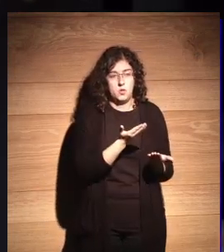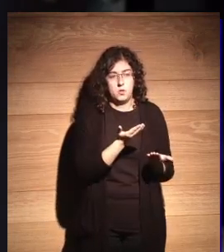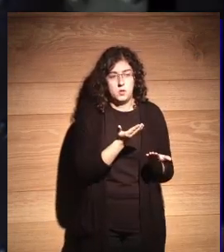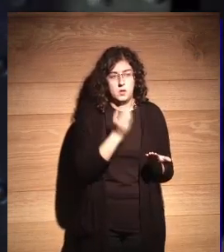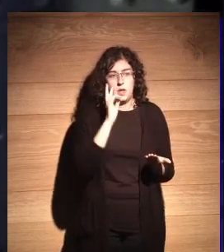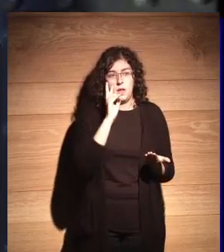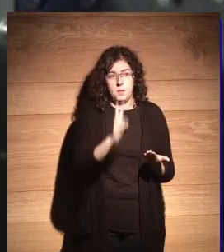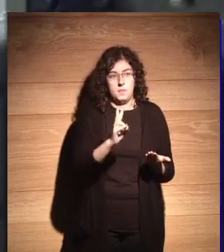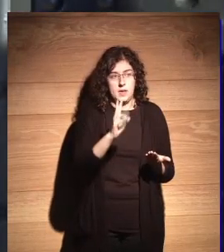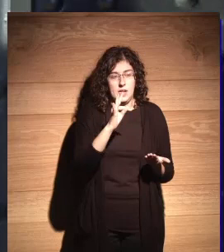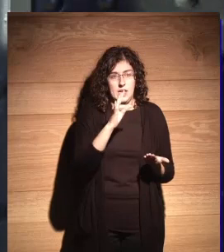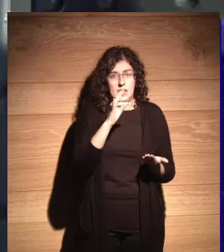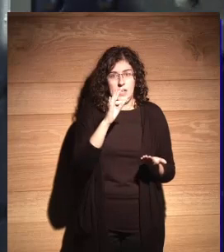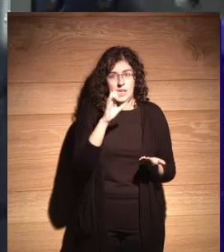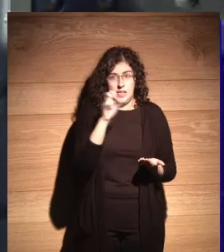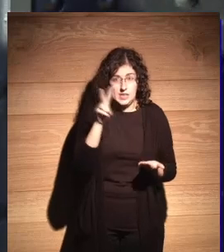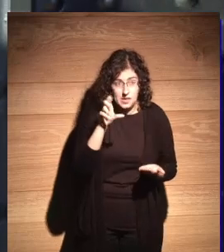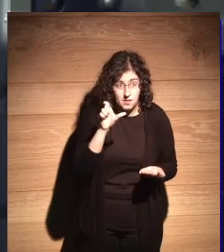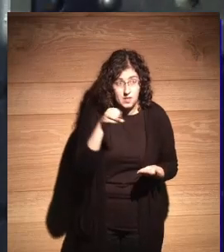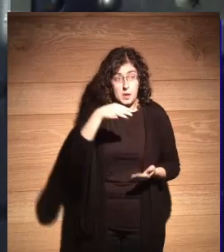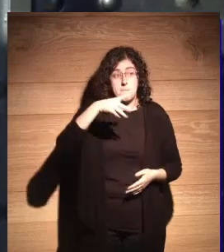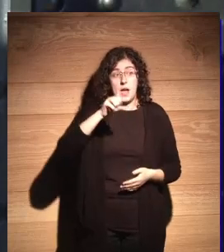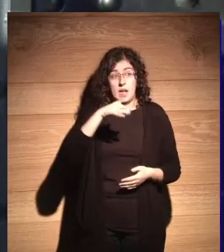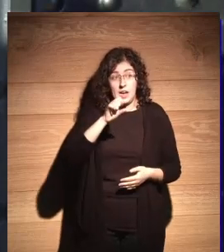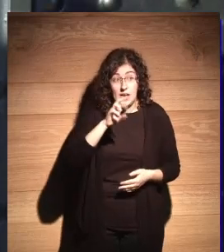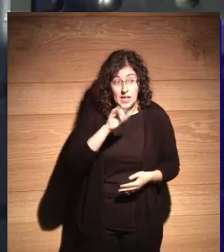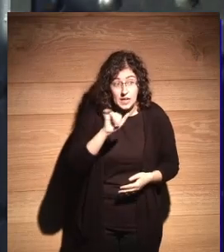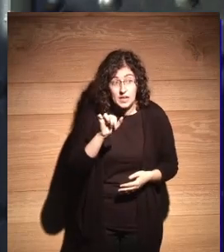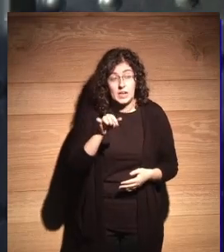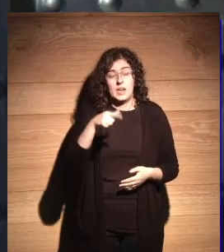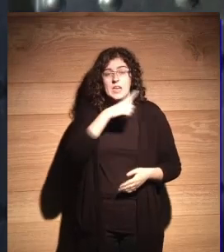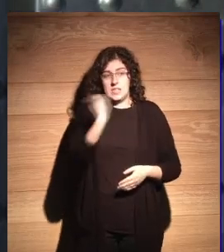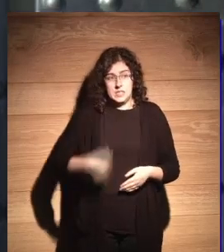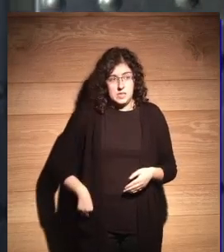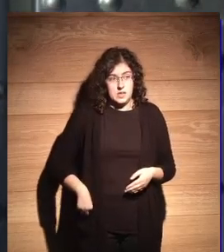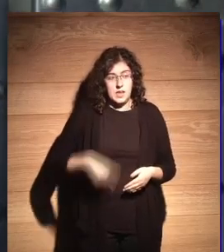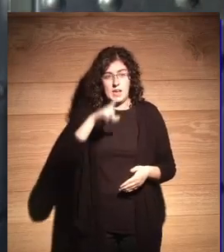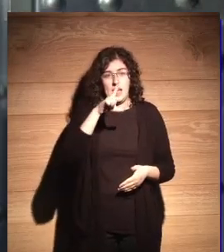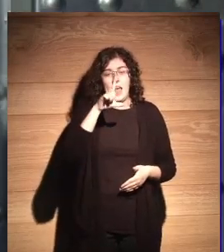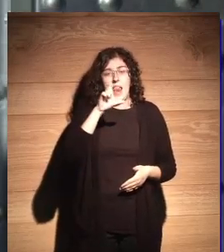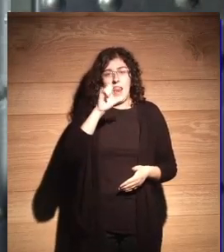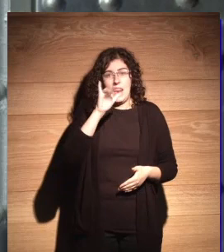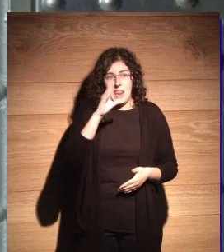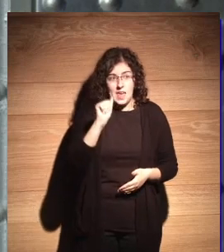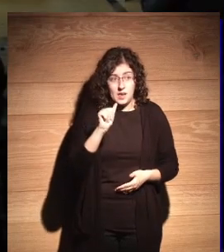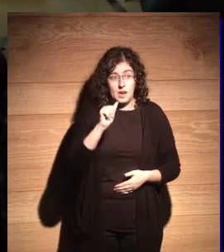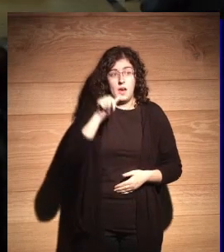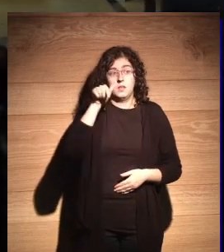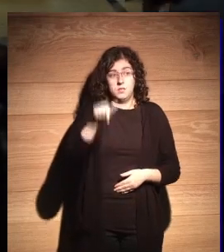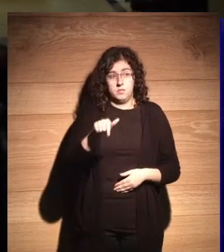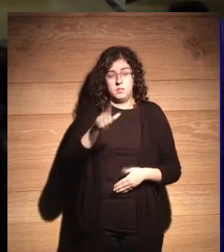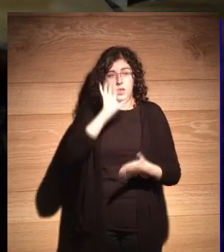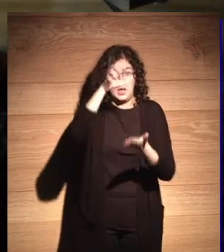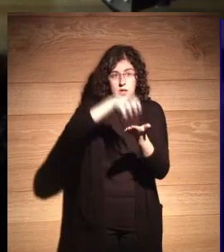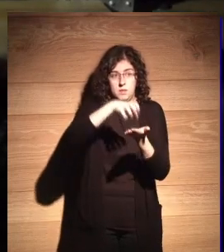all invited to see in Leica Gallery Madrid, Steve McCurry China.